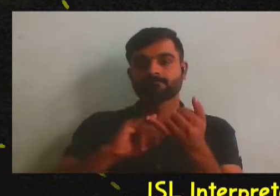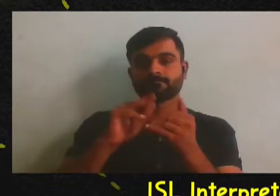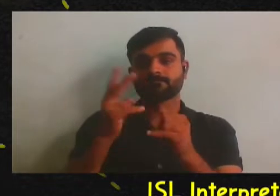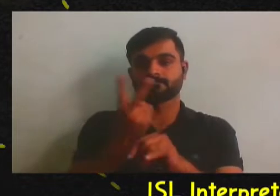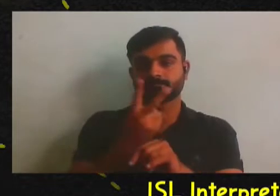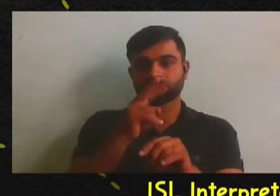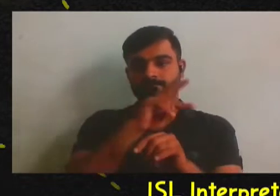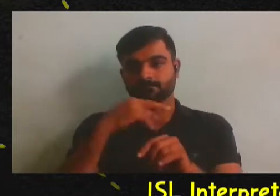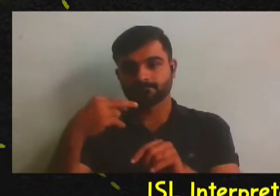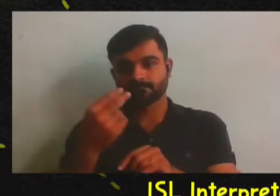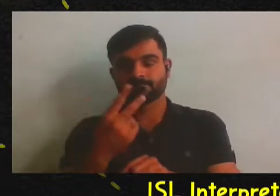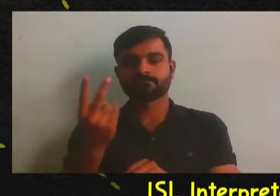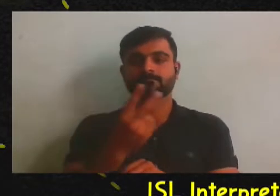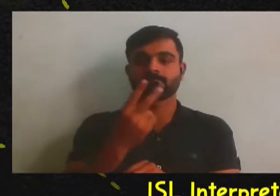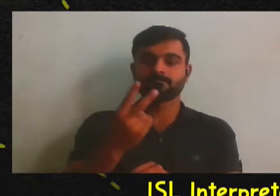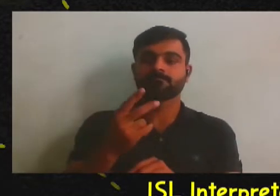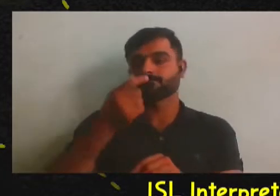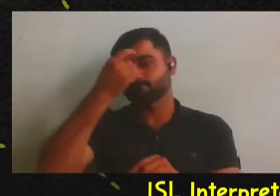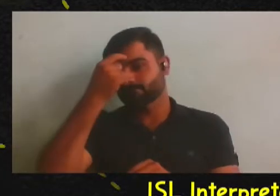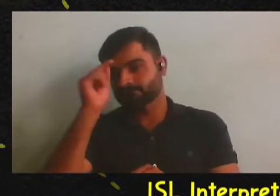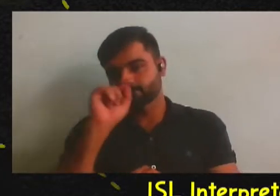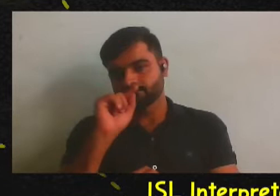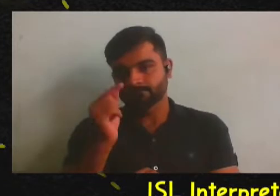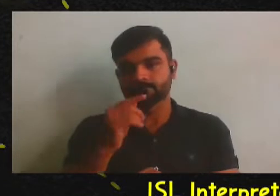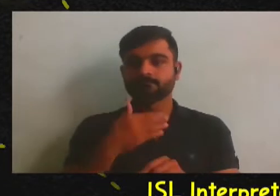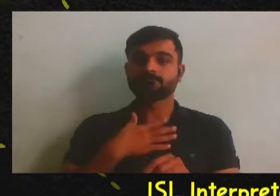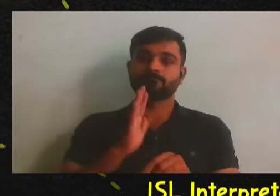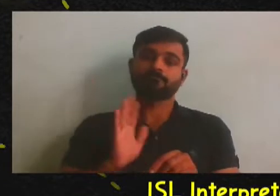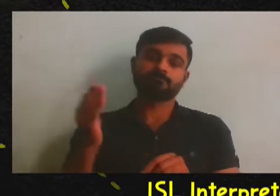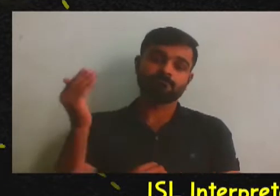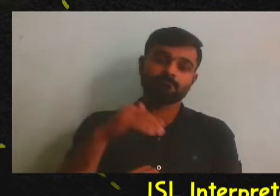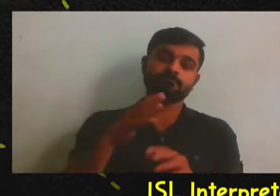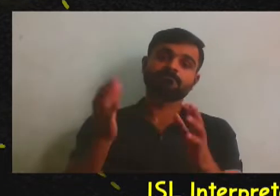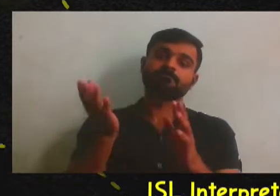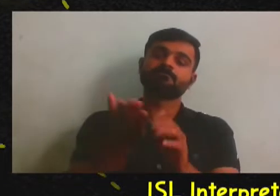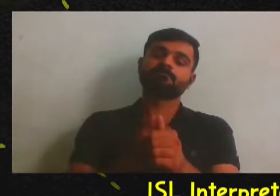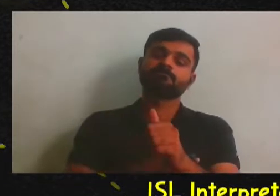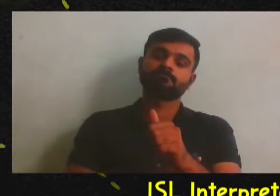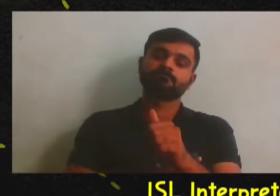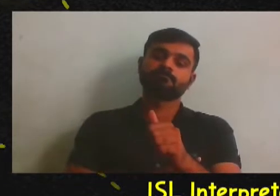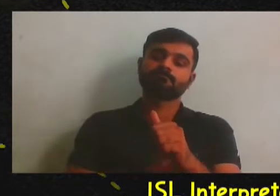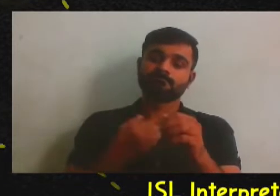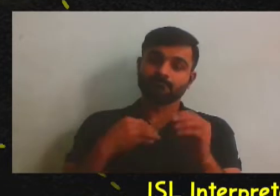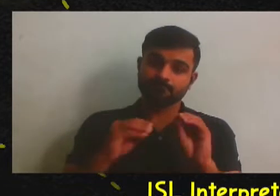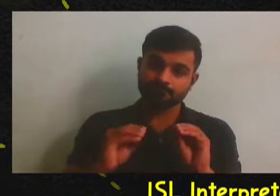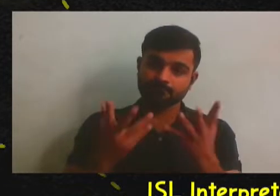looking at both issues. And I've come in from, we